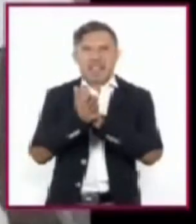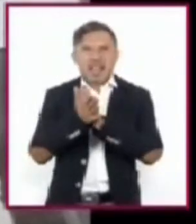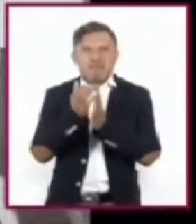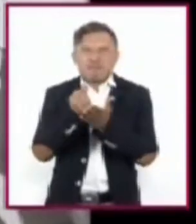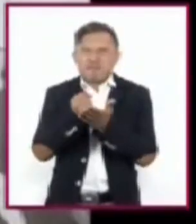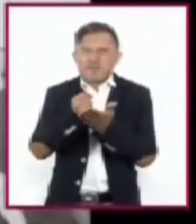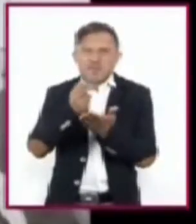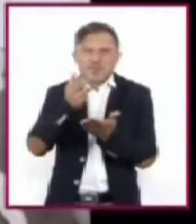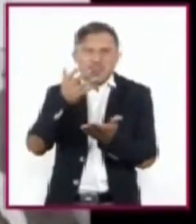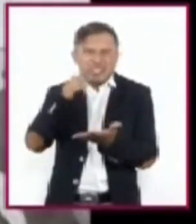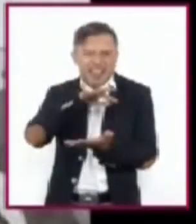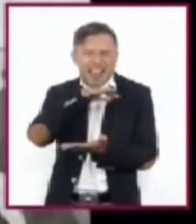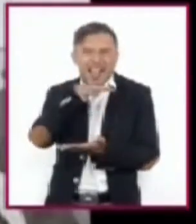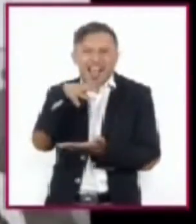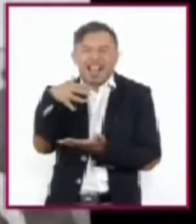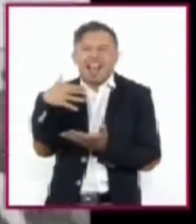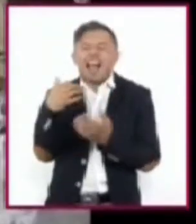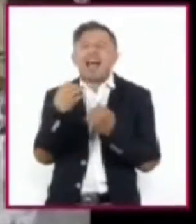He's crying.